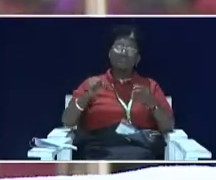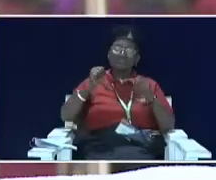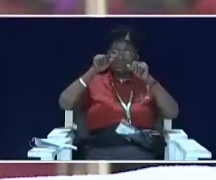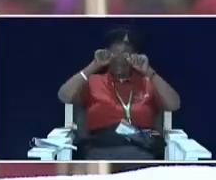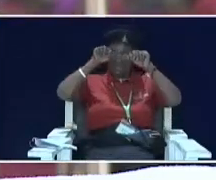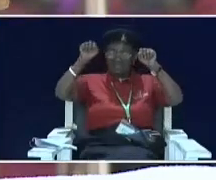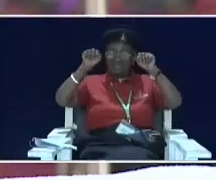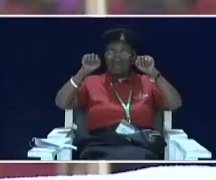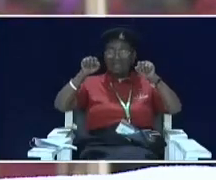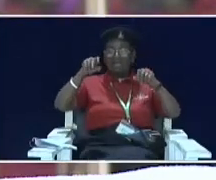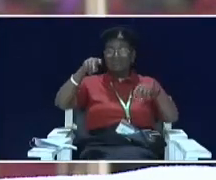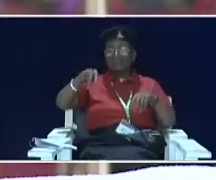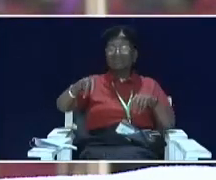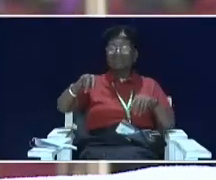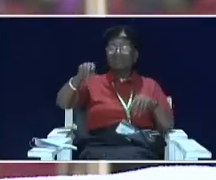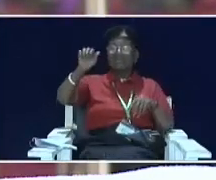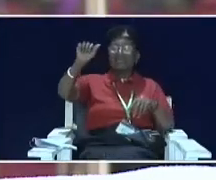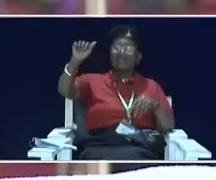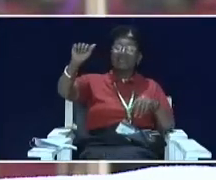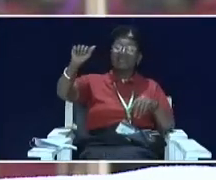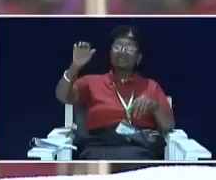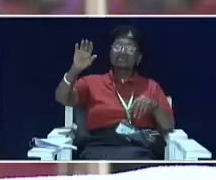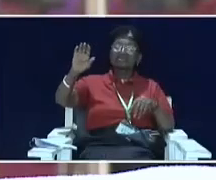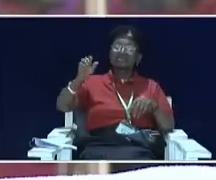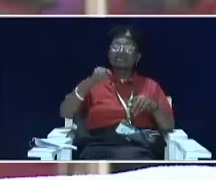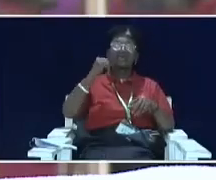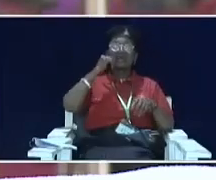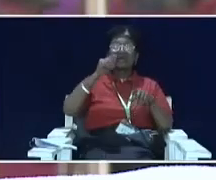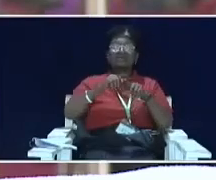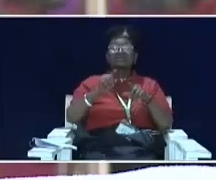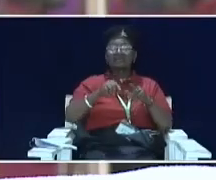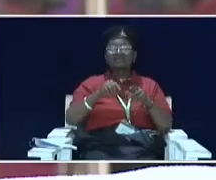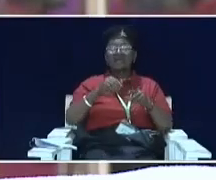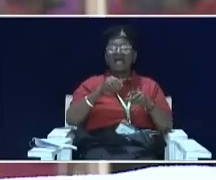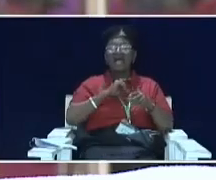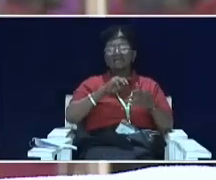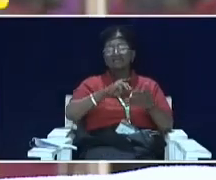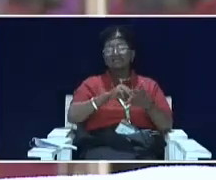PA system. I mean, in those days,